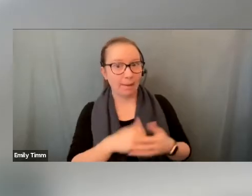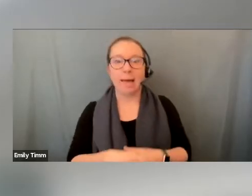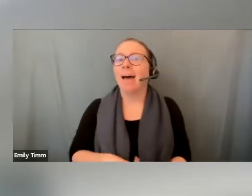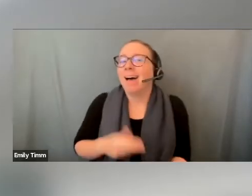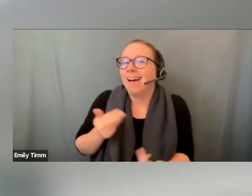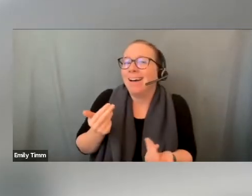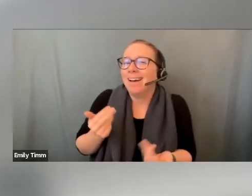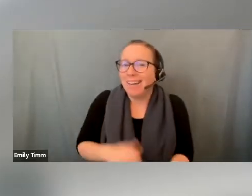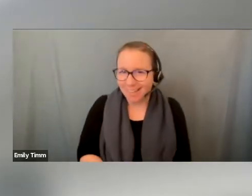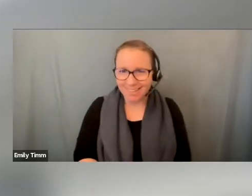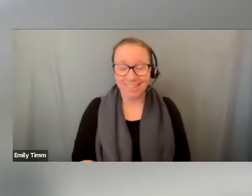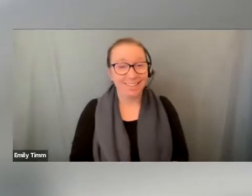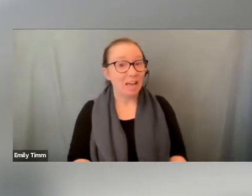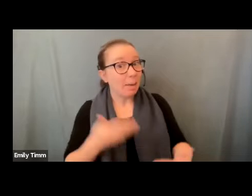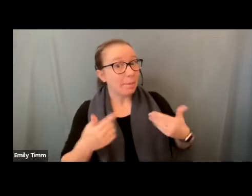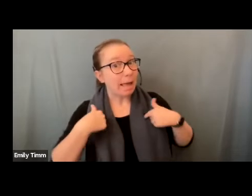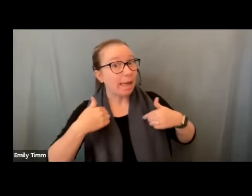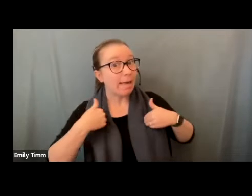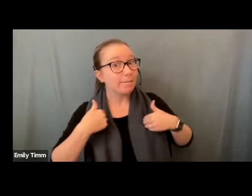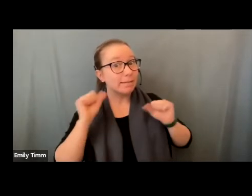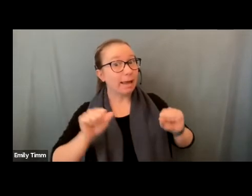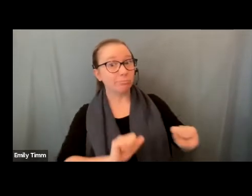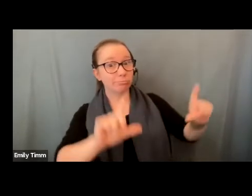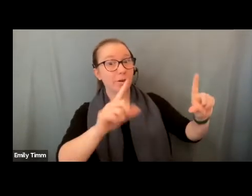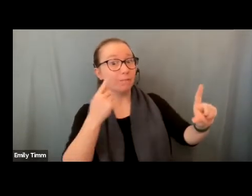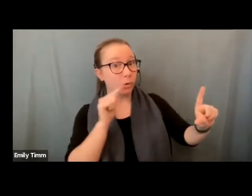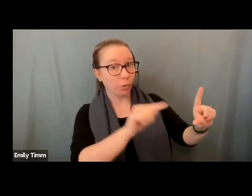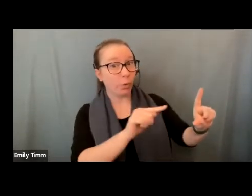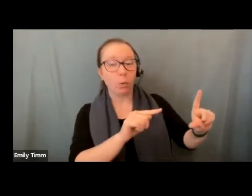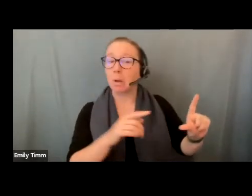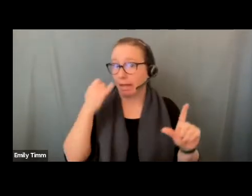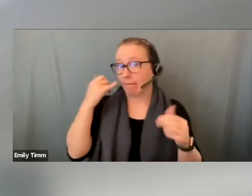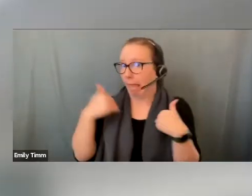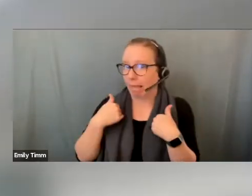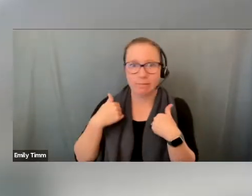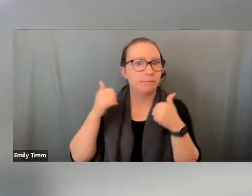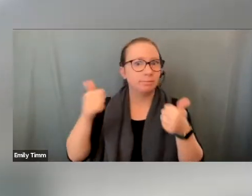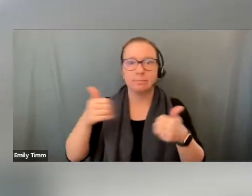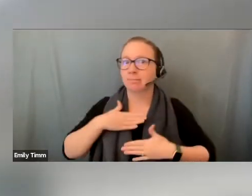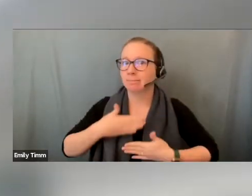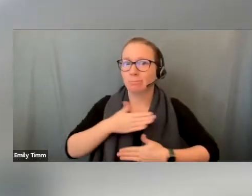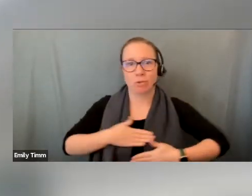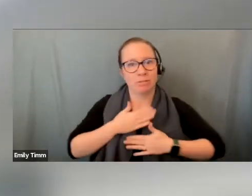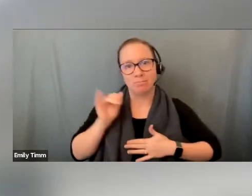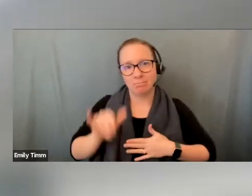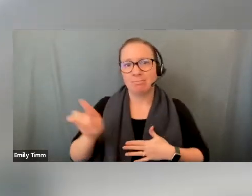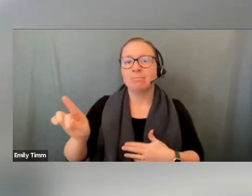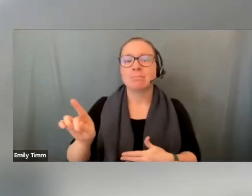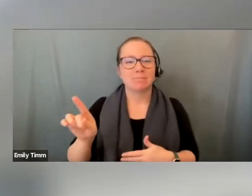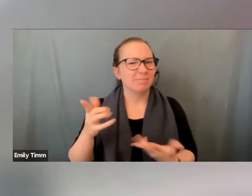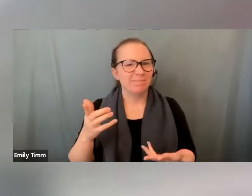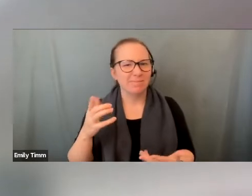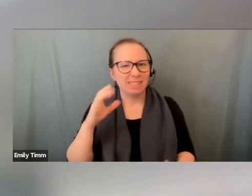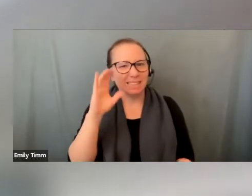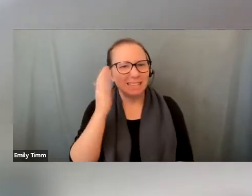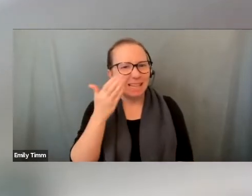I might have your presentation that I could pull up. If you had that, I would be appreciative, because apparently I don't